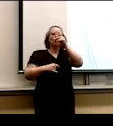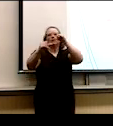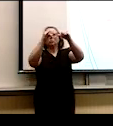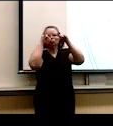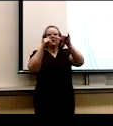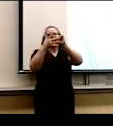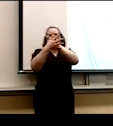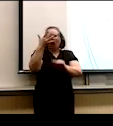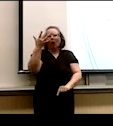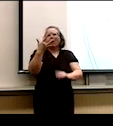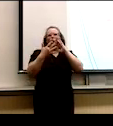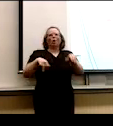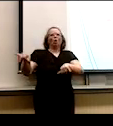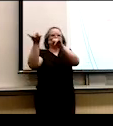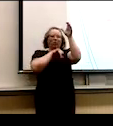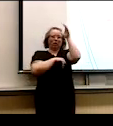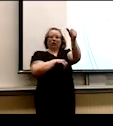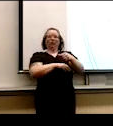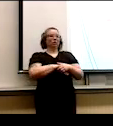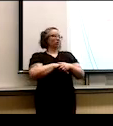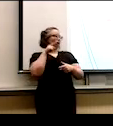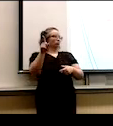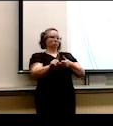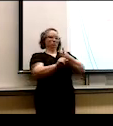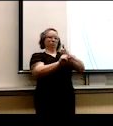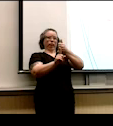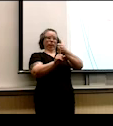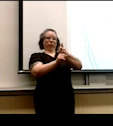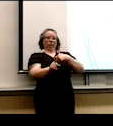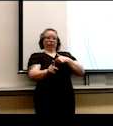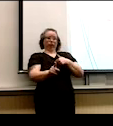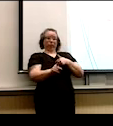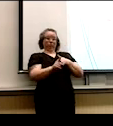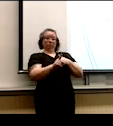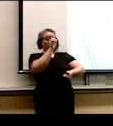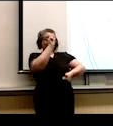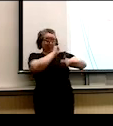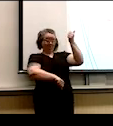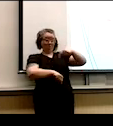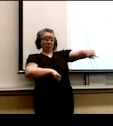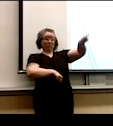month. And nobody has ever smoked. Wow.